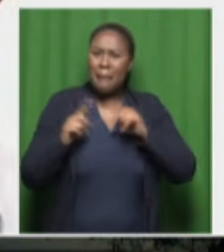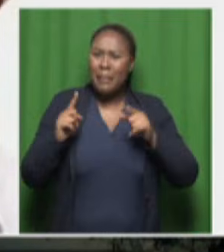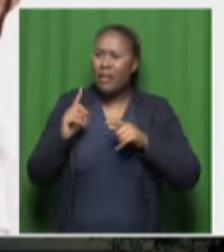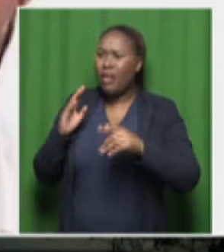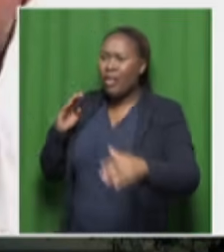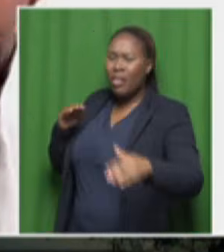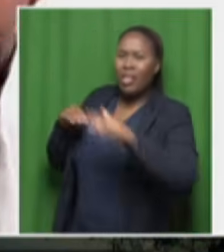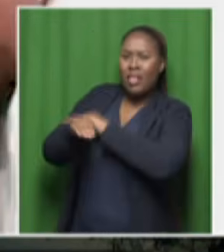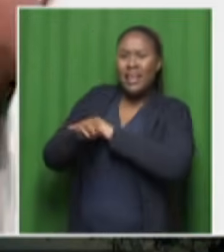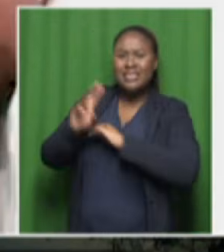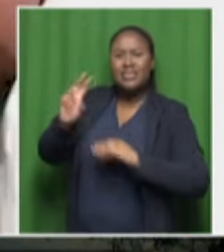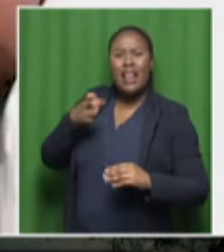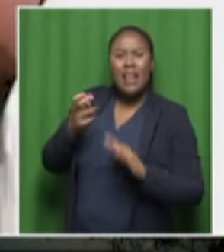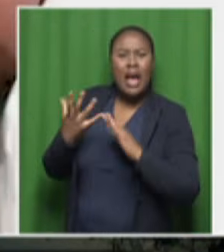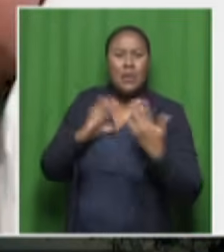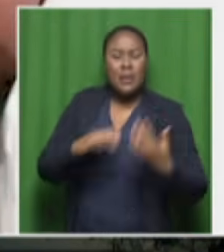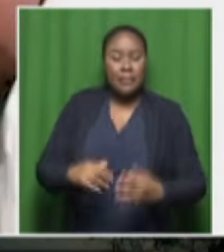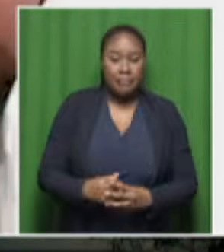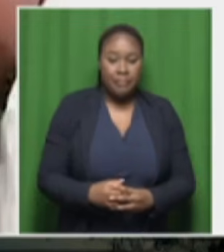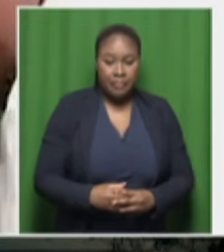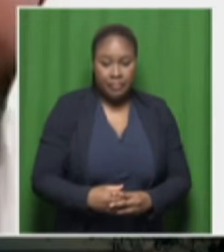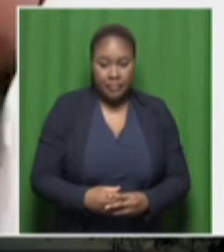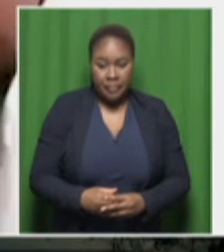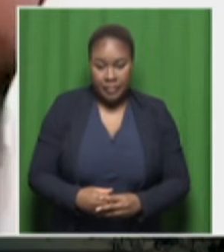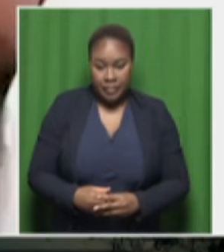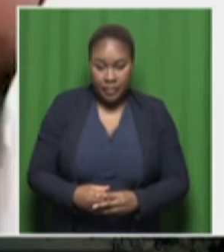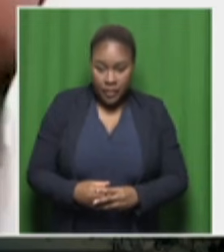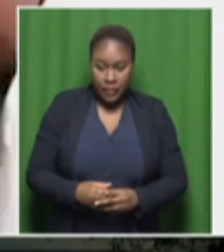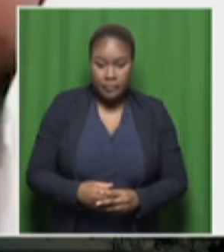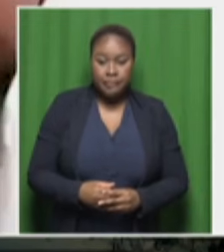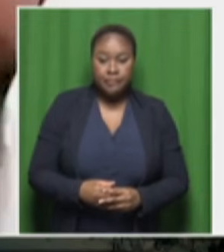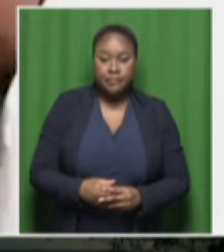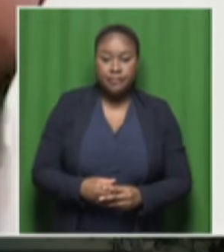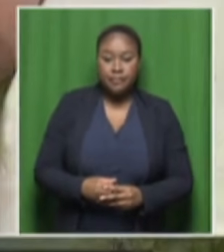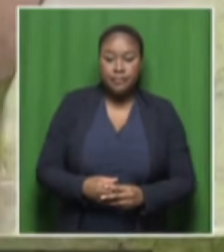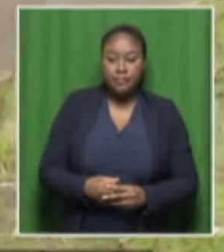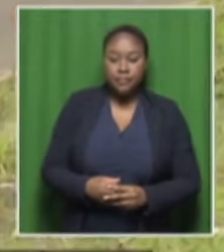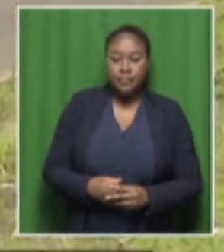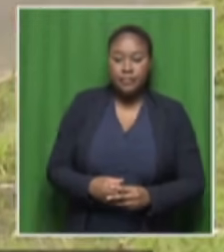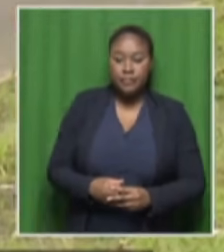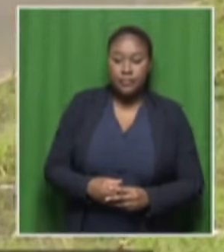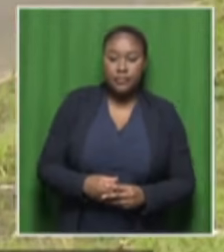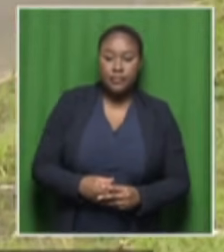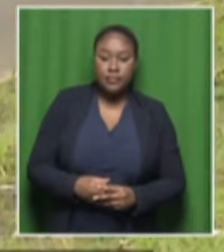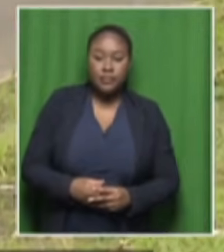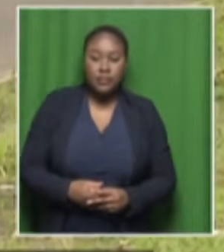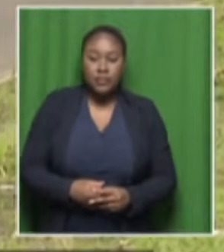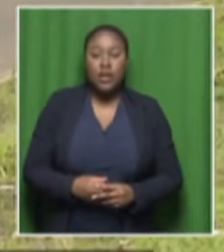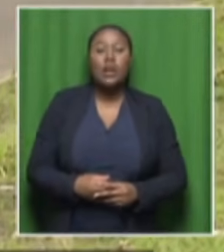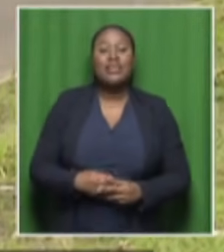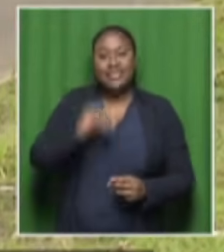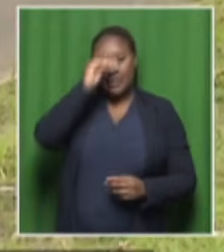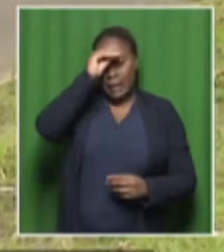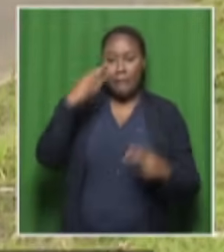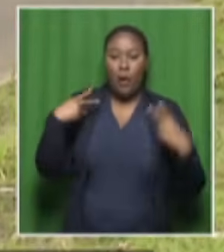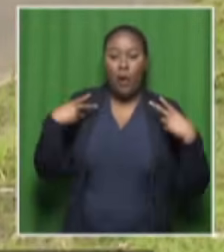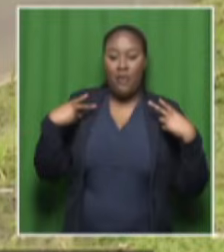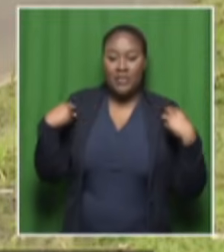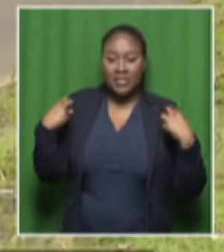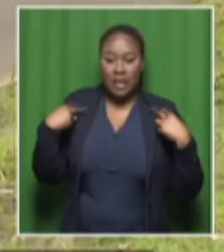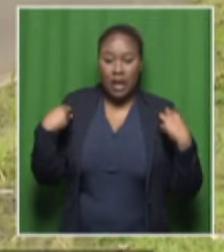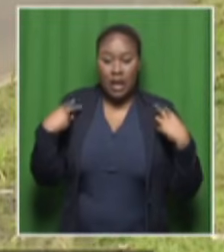In the briefing that I've received, that was one particular detective. It was a SABC officer that